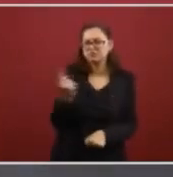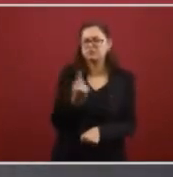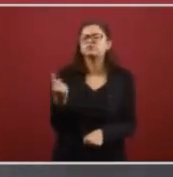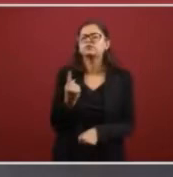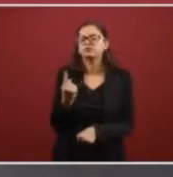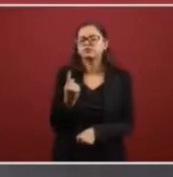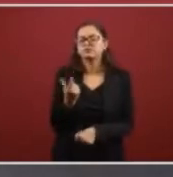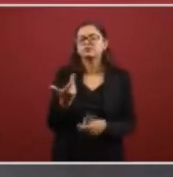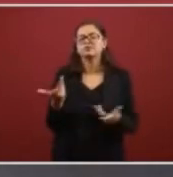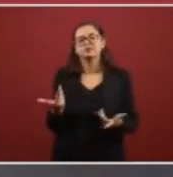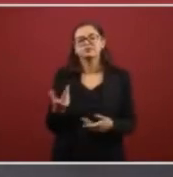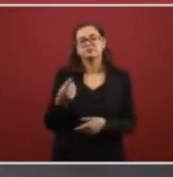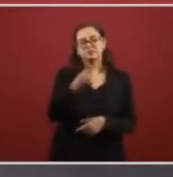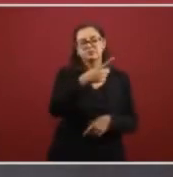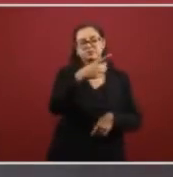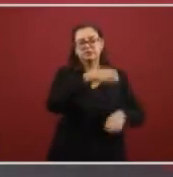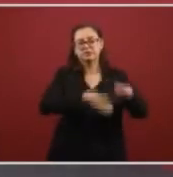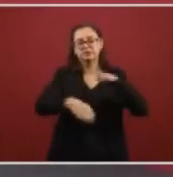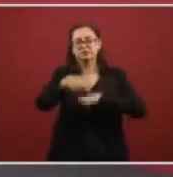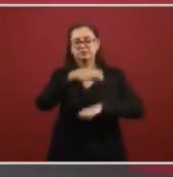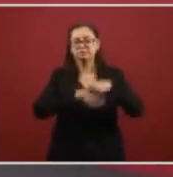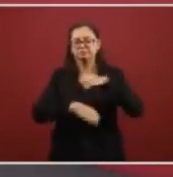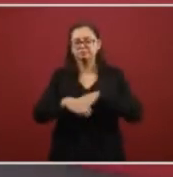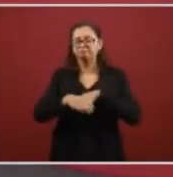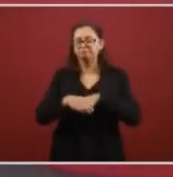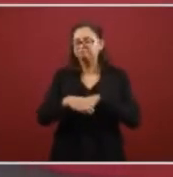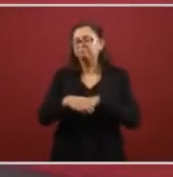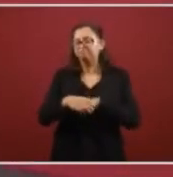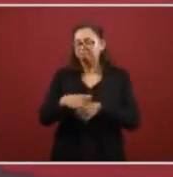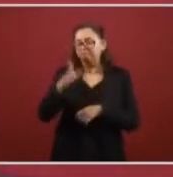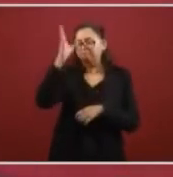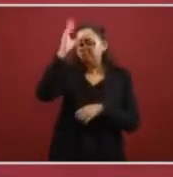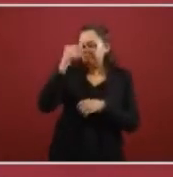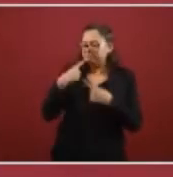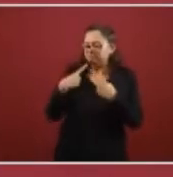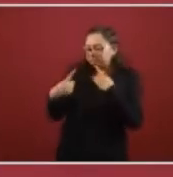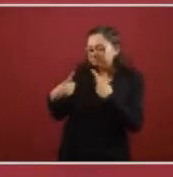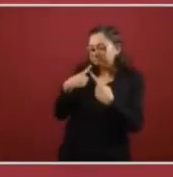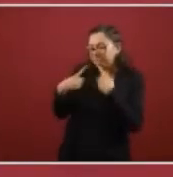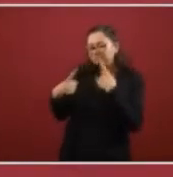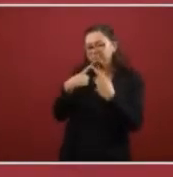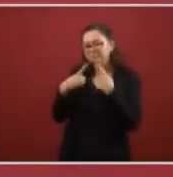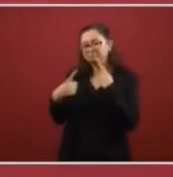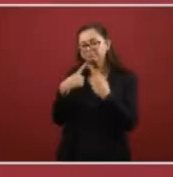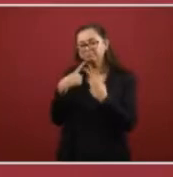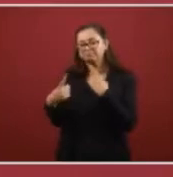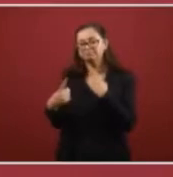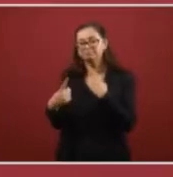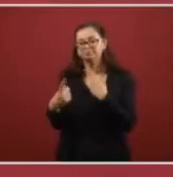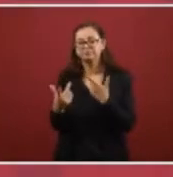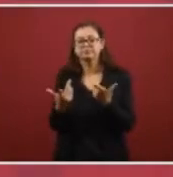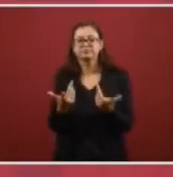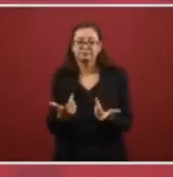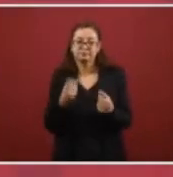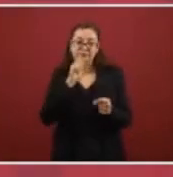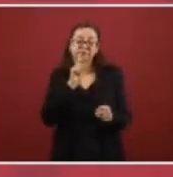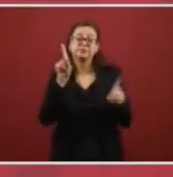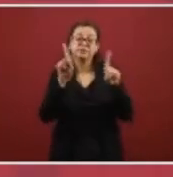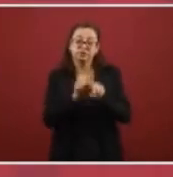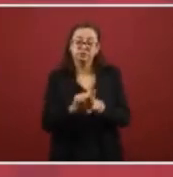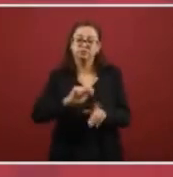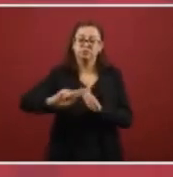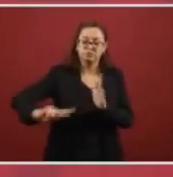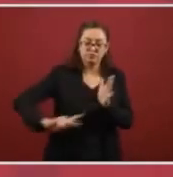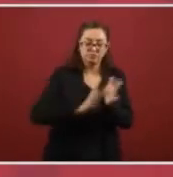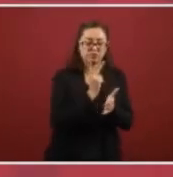the companies have accepted the dialogue. and the